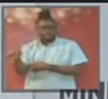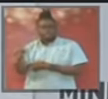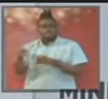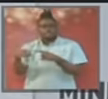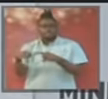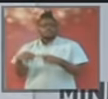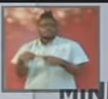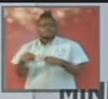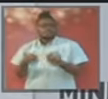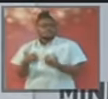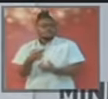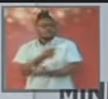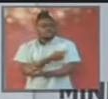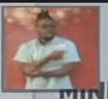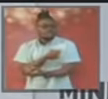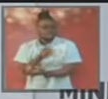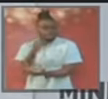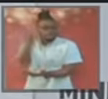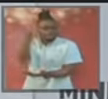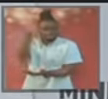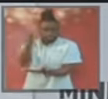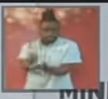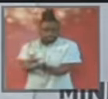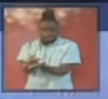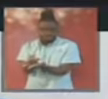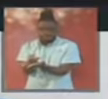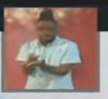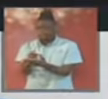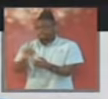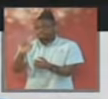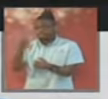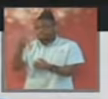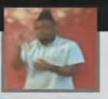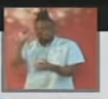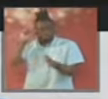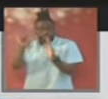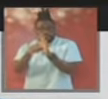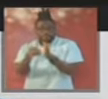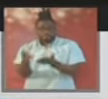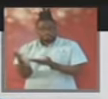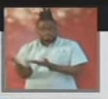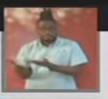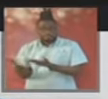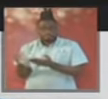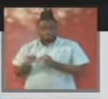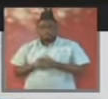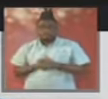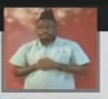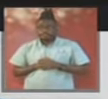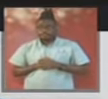vaccines. Can I have the first slide, please? The second slide.